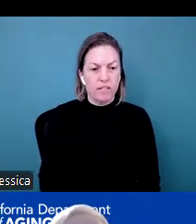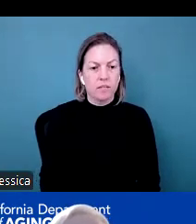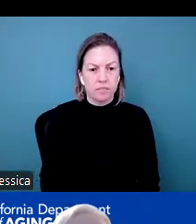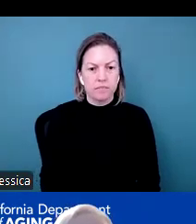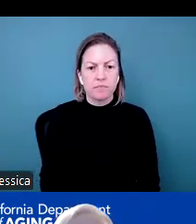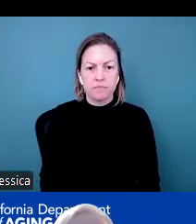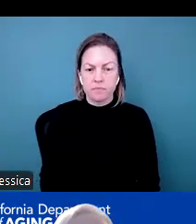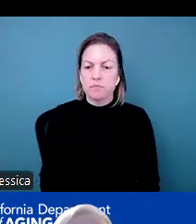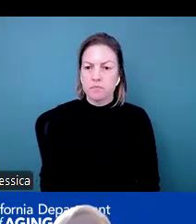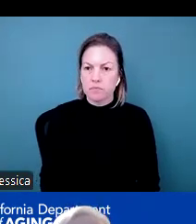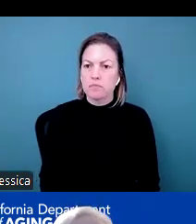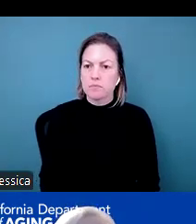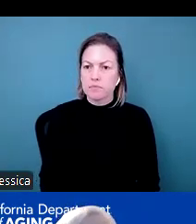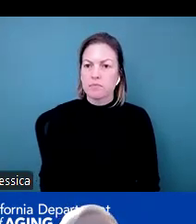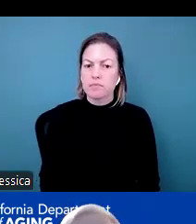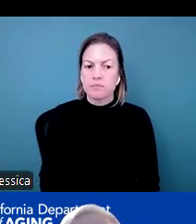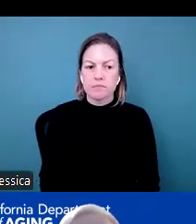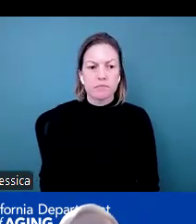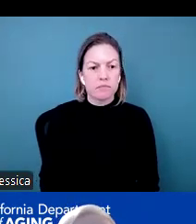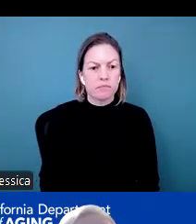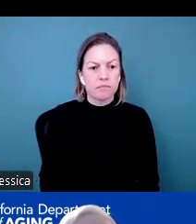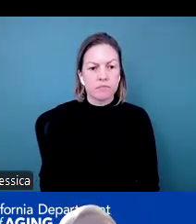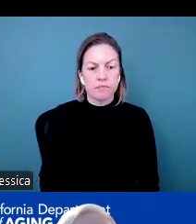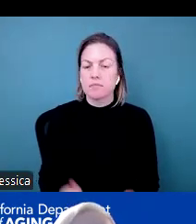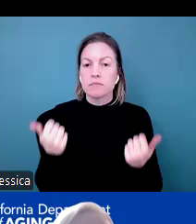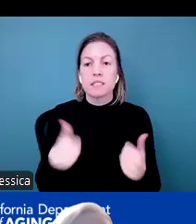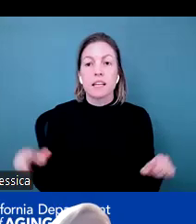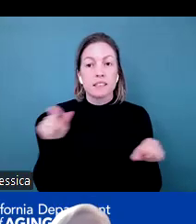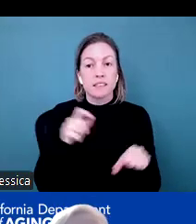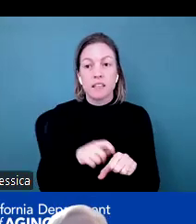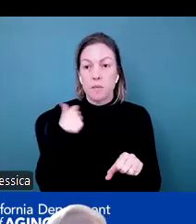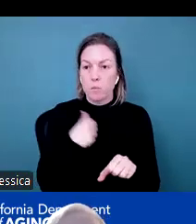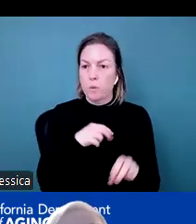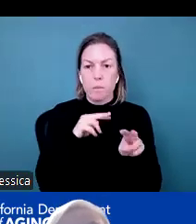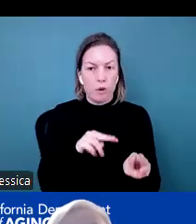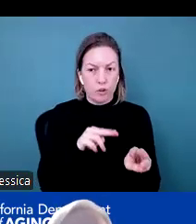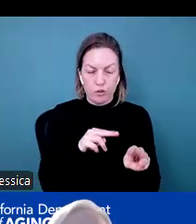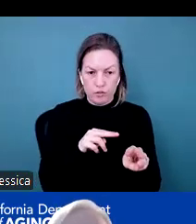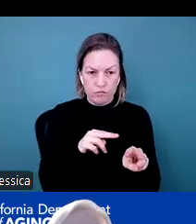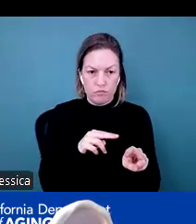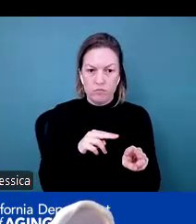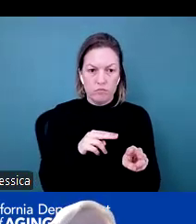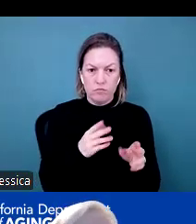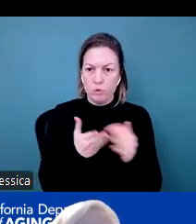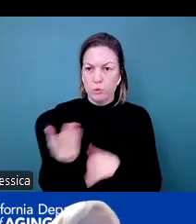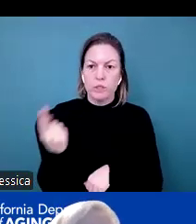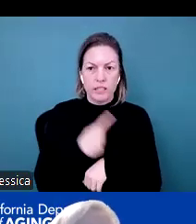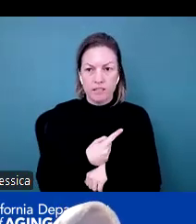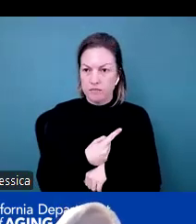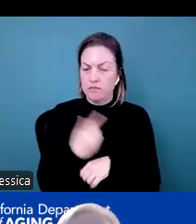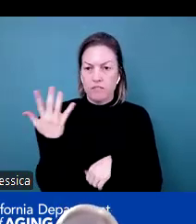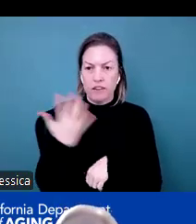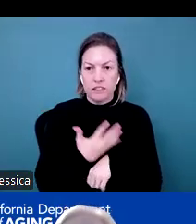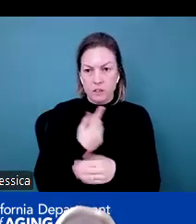@aging.ca.gov. Anytime, we monitor that throughout the day, 5 days a